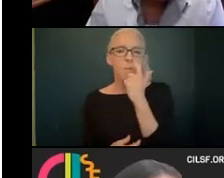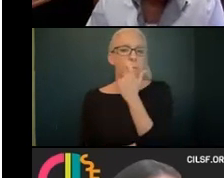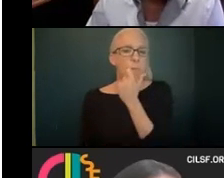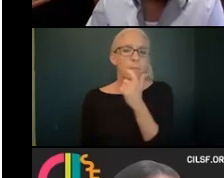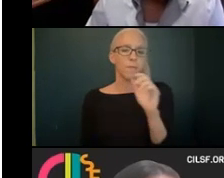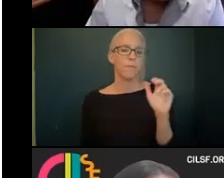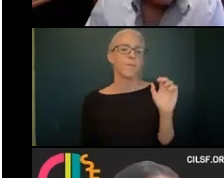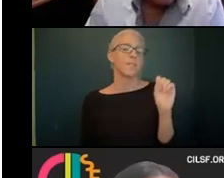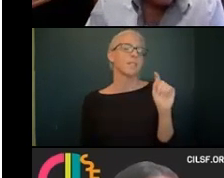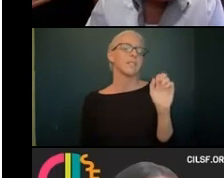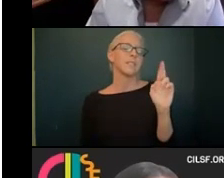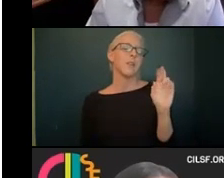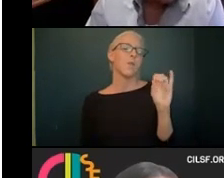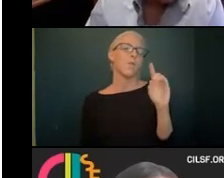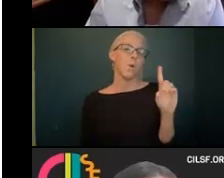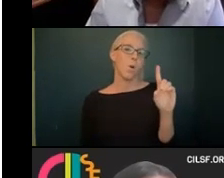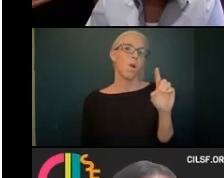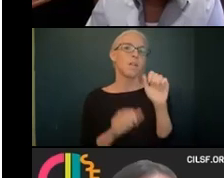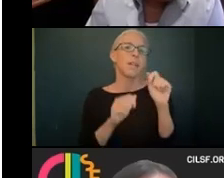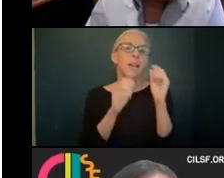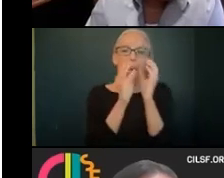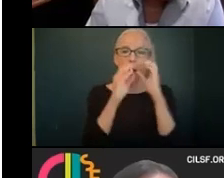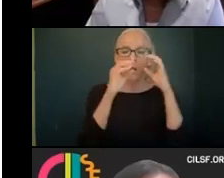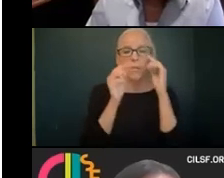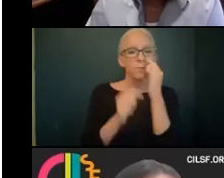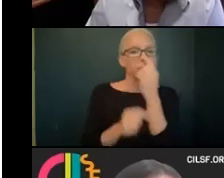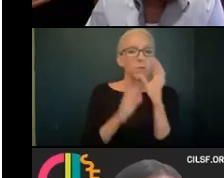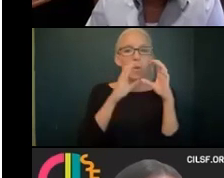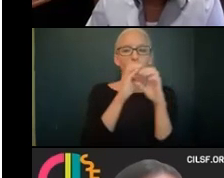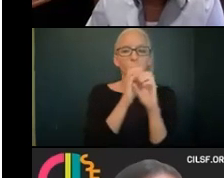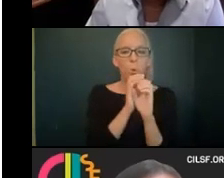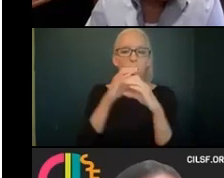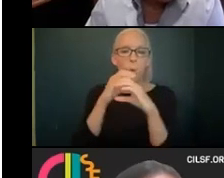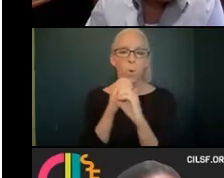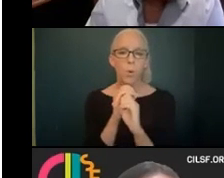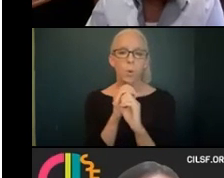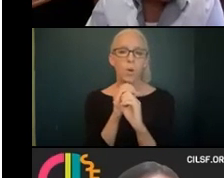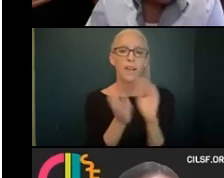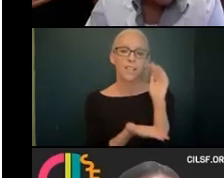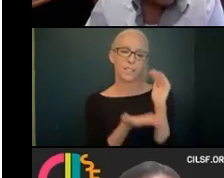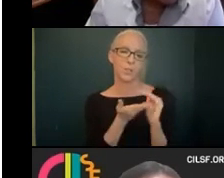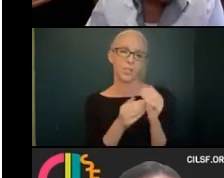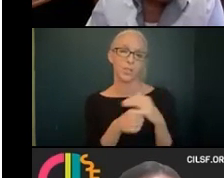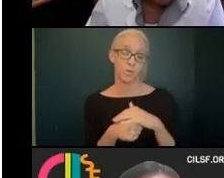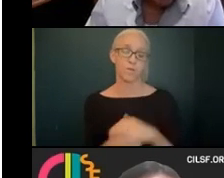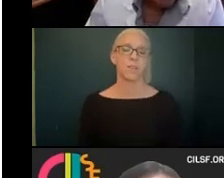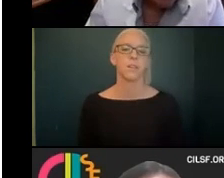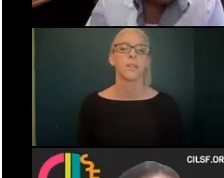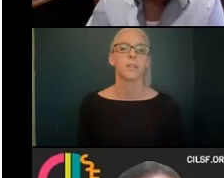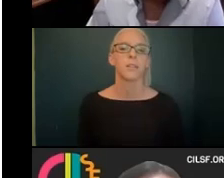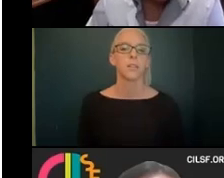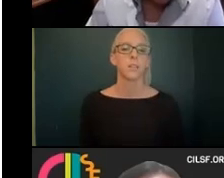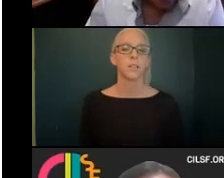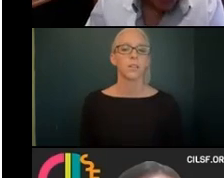nose, we may potentially be able to decrease the amount of COVID that people are getting. But there's other things,